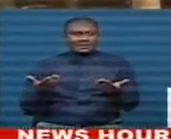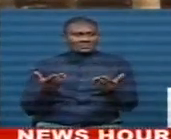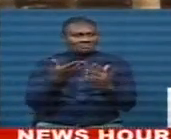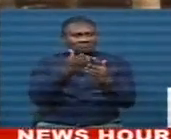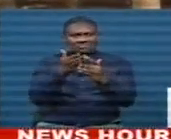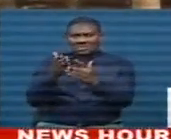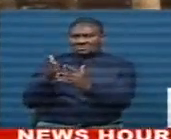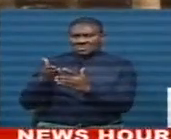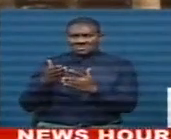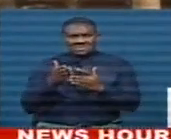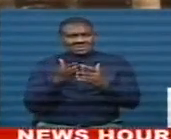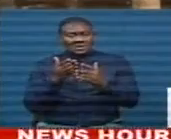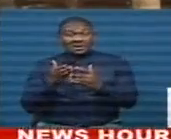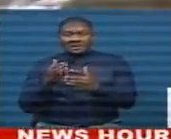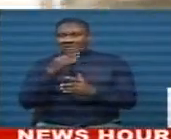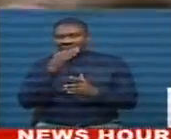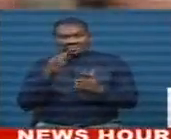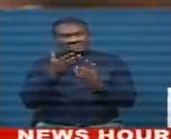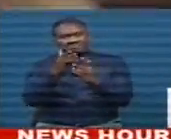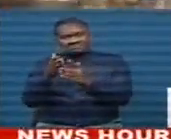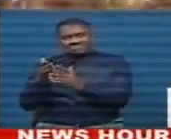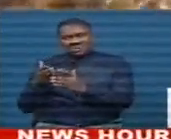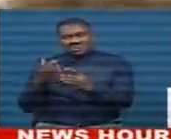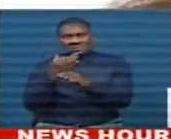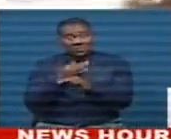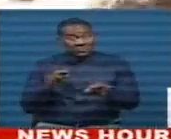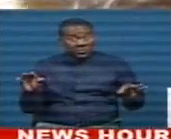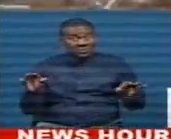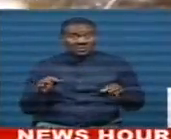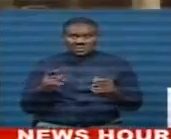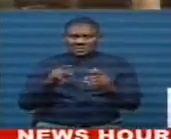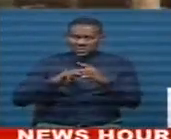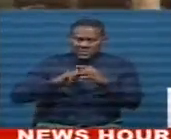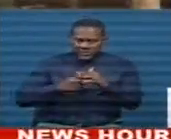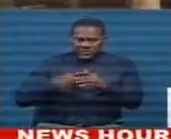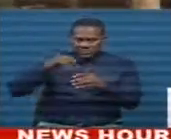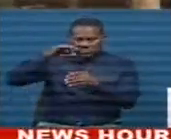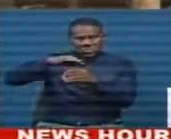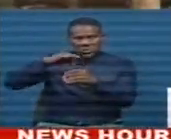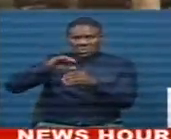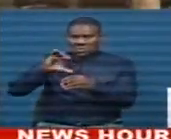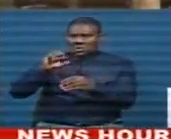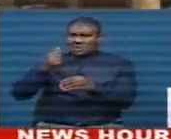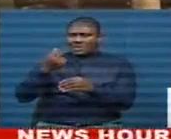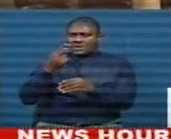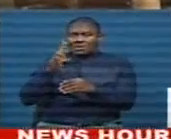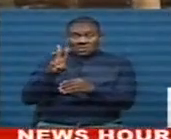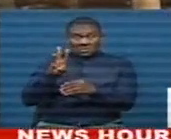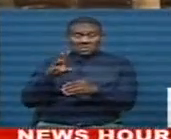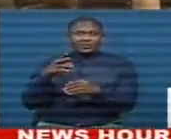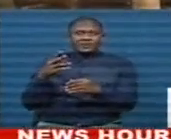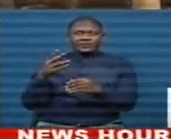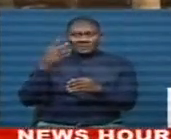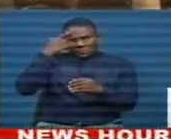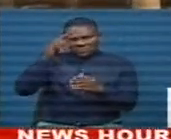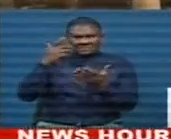of charge to let them start cultivating the cashew. It's under the Planting for Export and Rural Development, which is